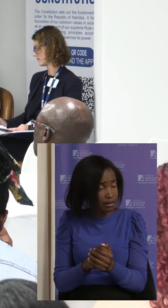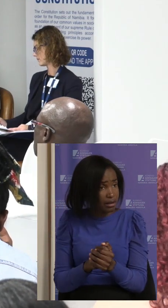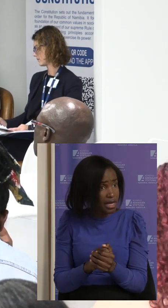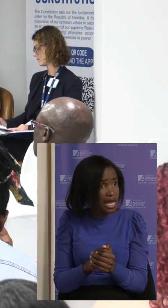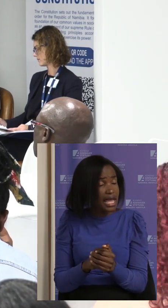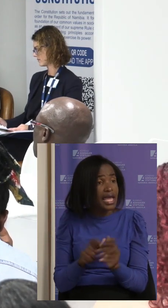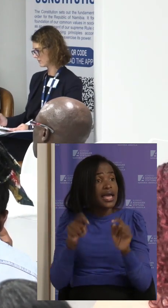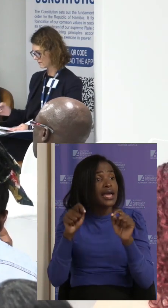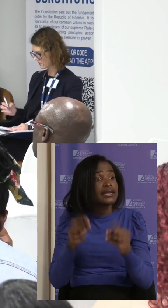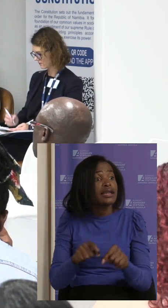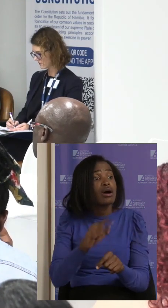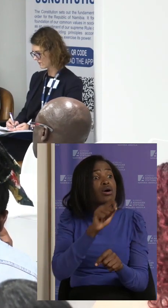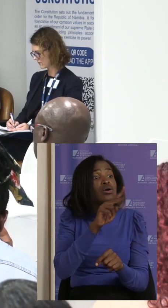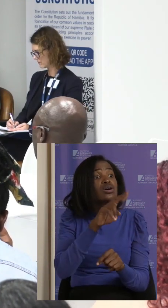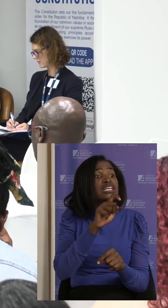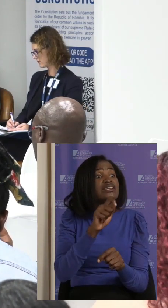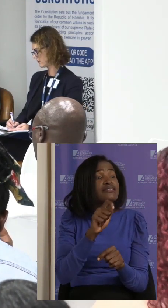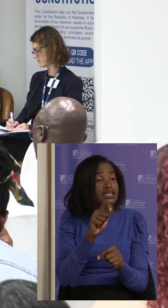becoming